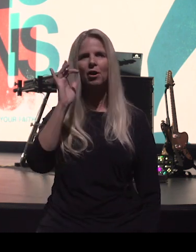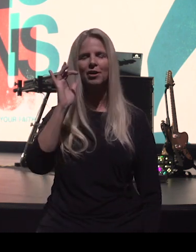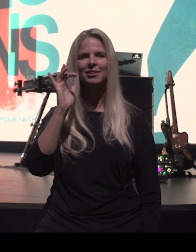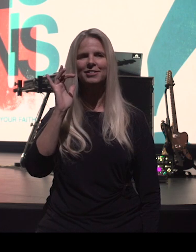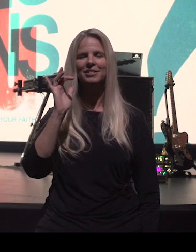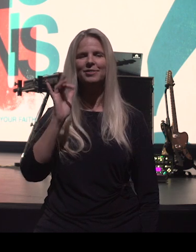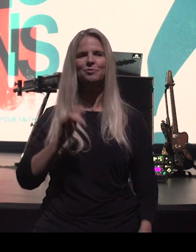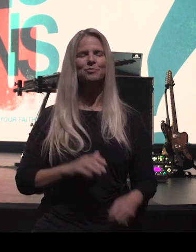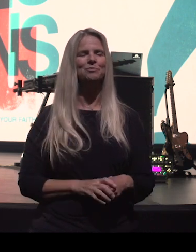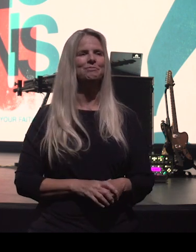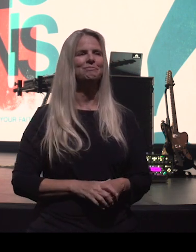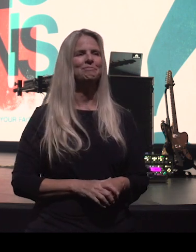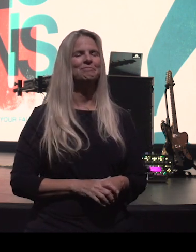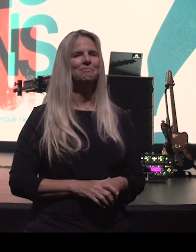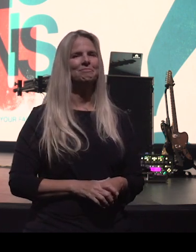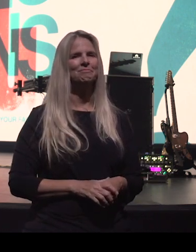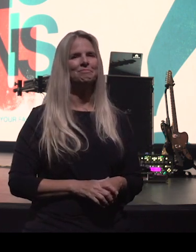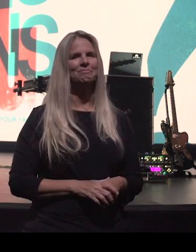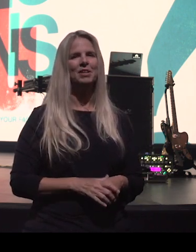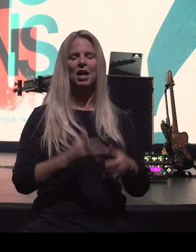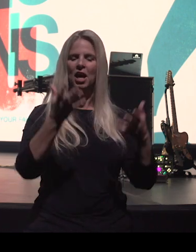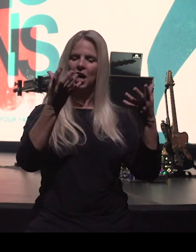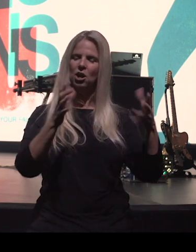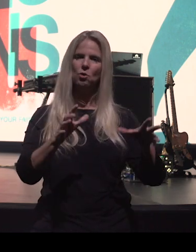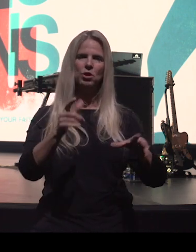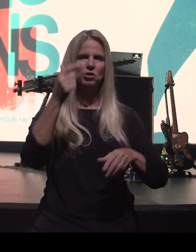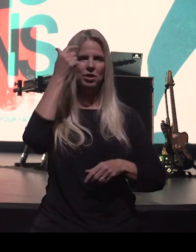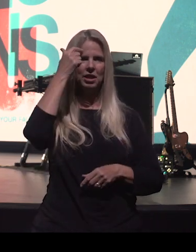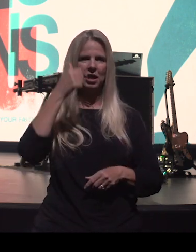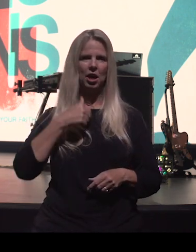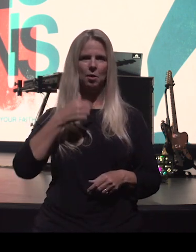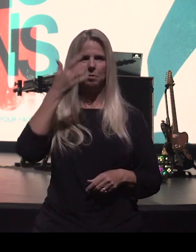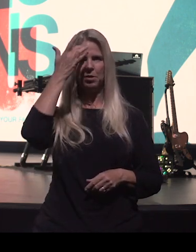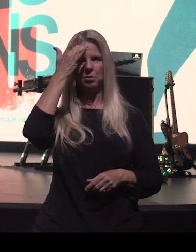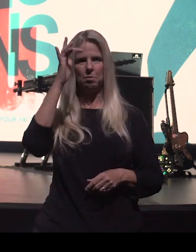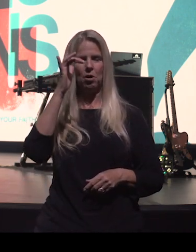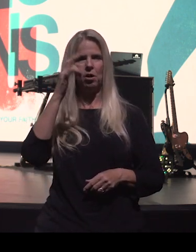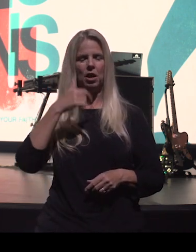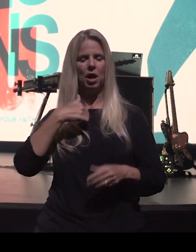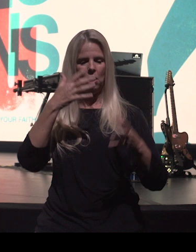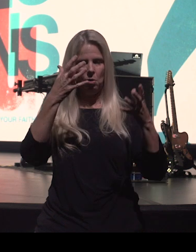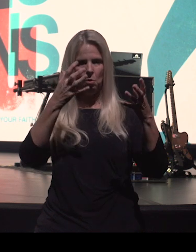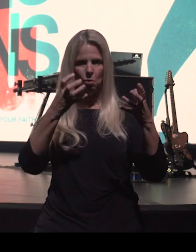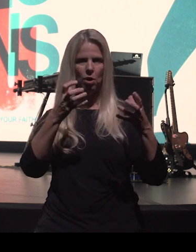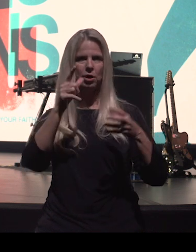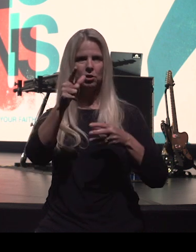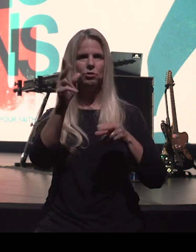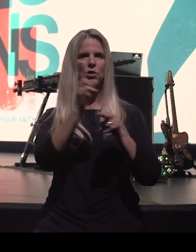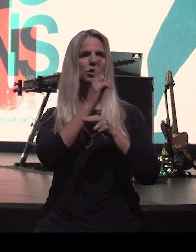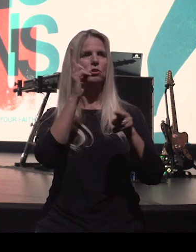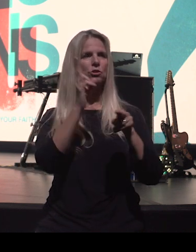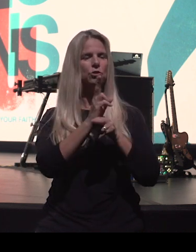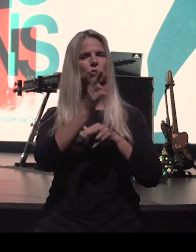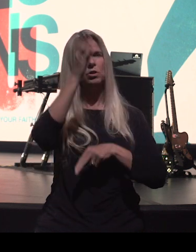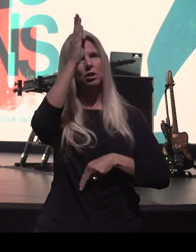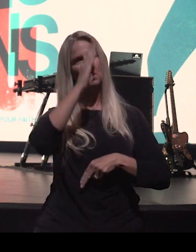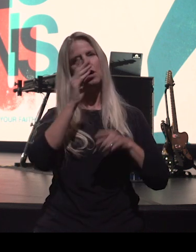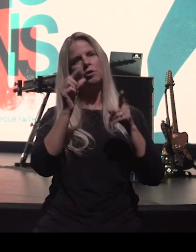I don't want you to think I'm smart. I want you to take God's word and apply it to your